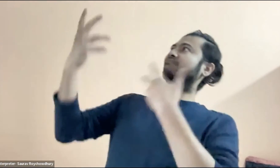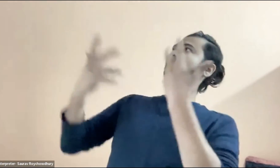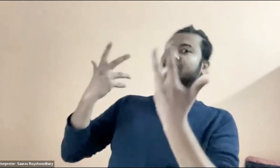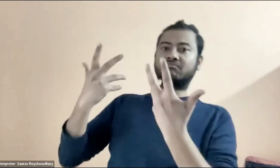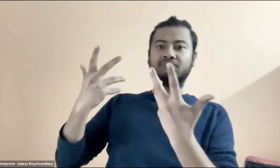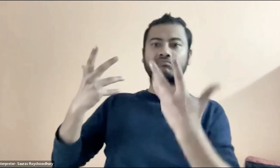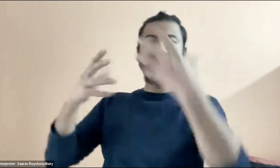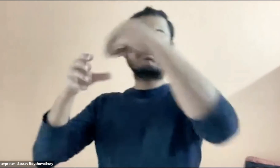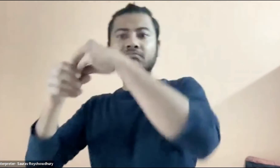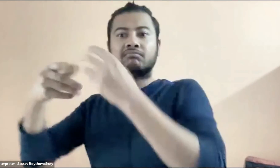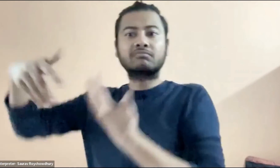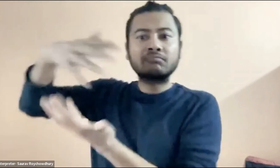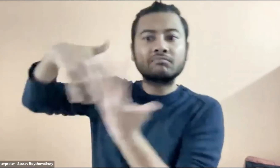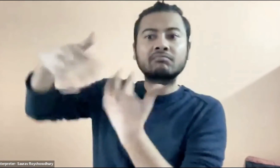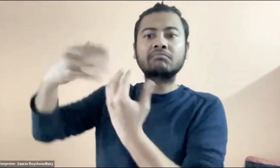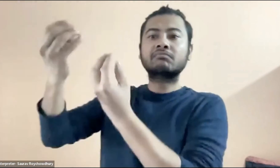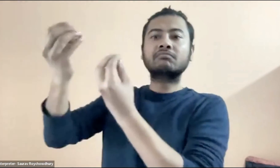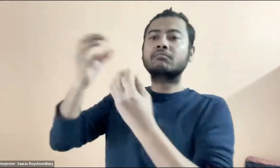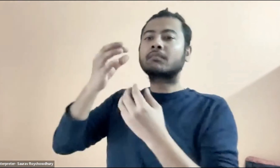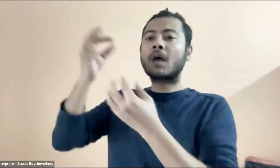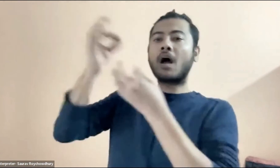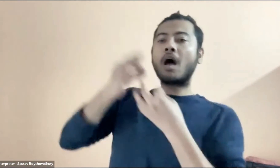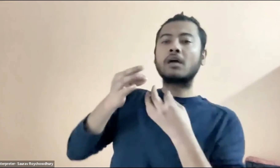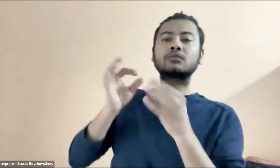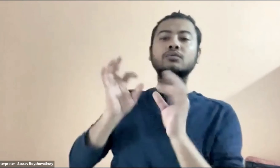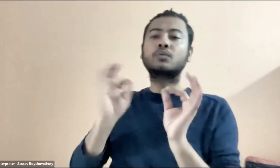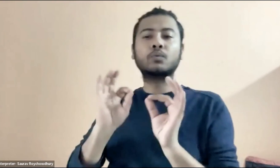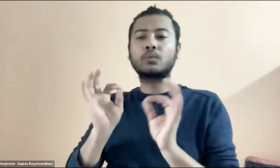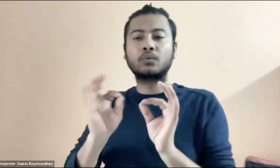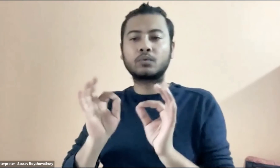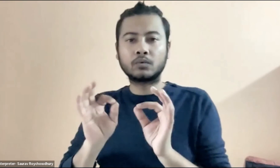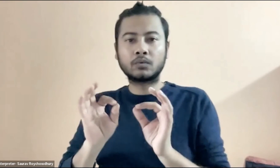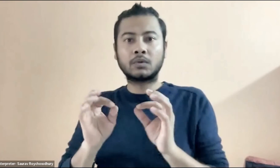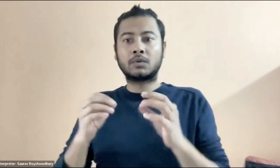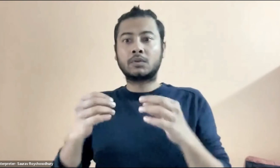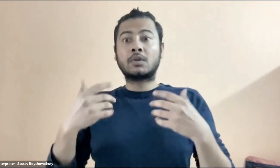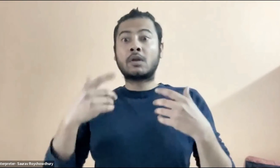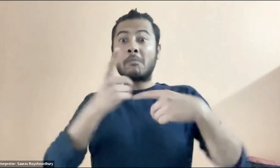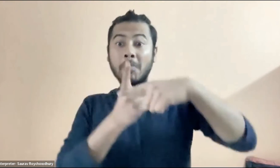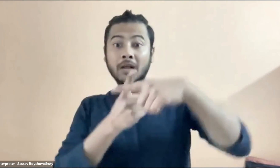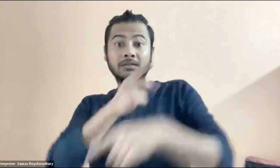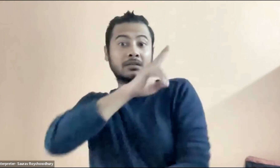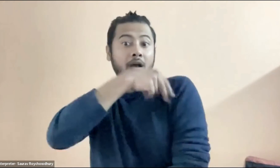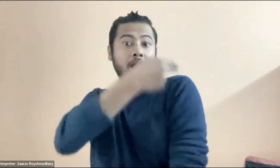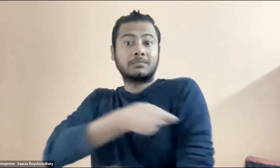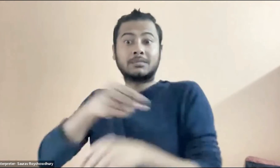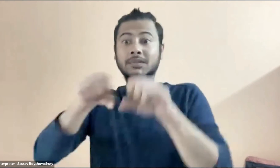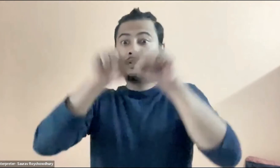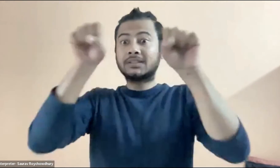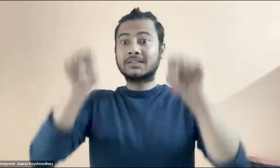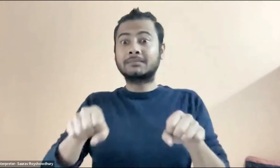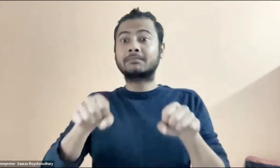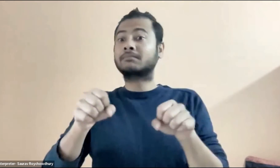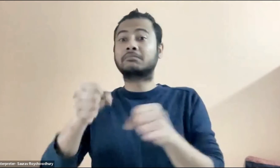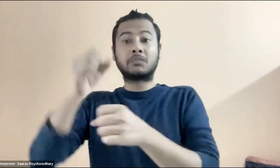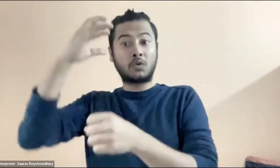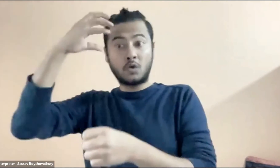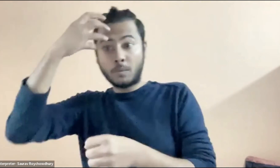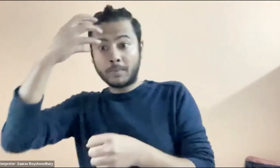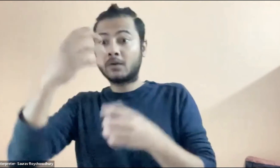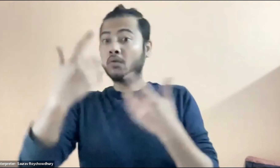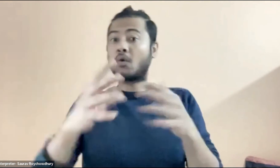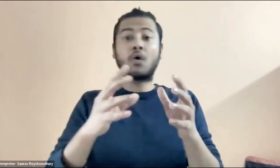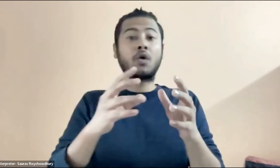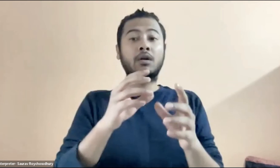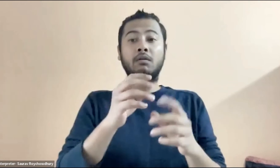pay for services, the health system was not able to deliver. So the health system, even the private health system, the much touted private